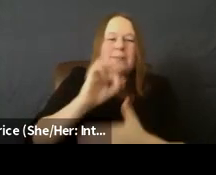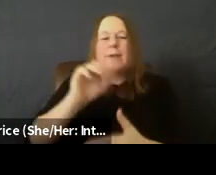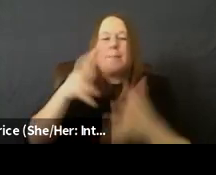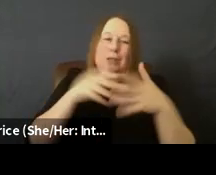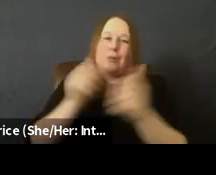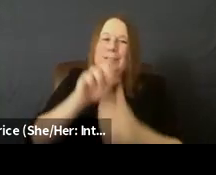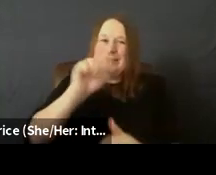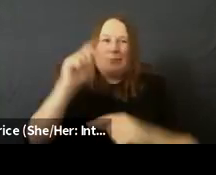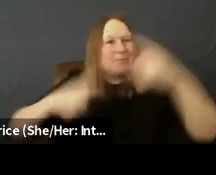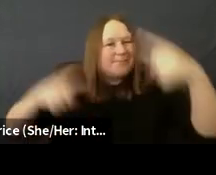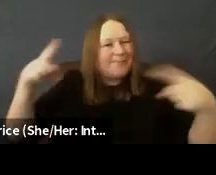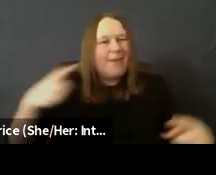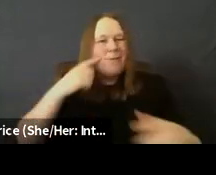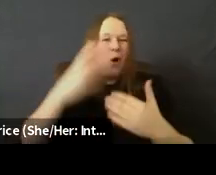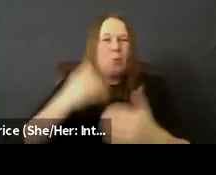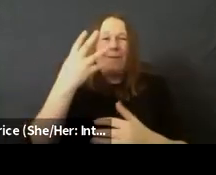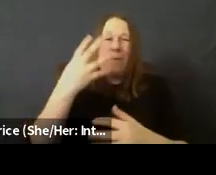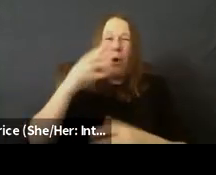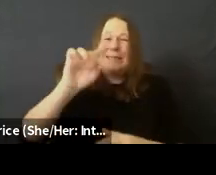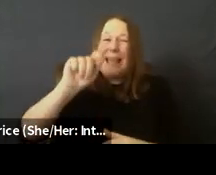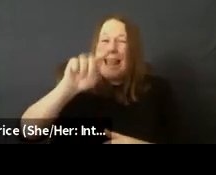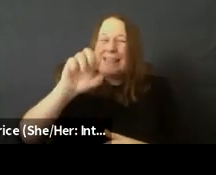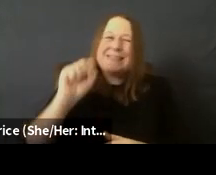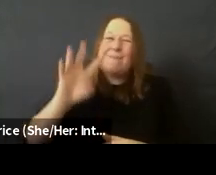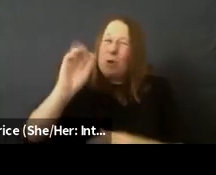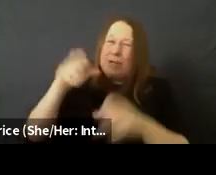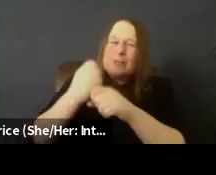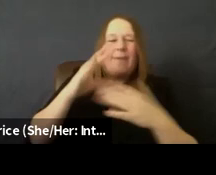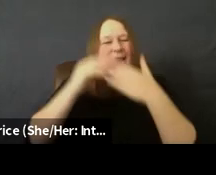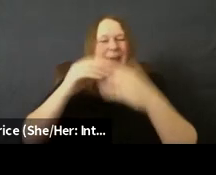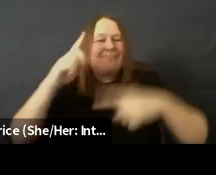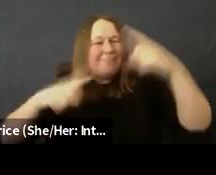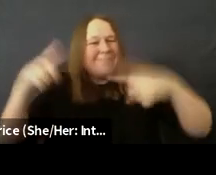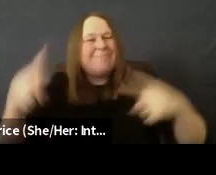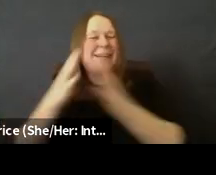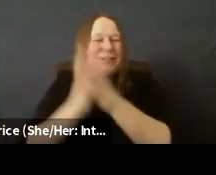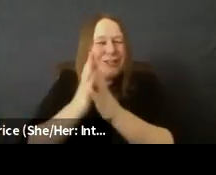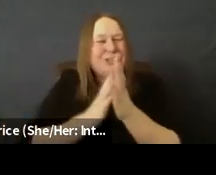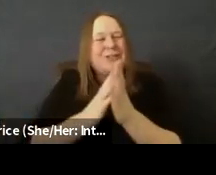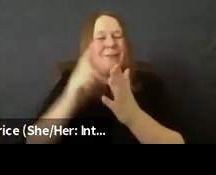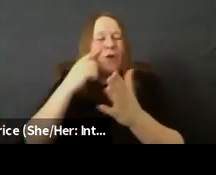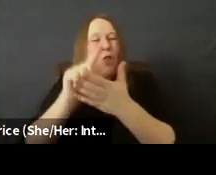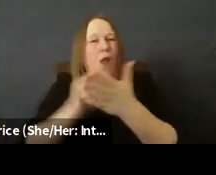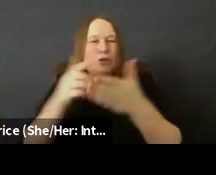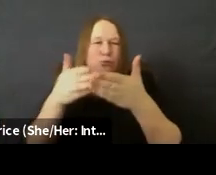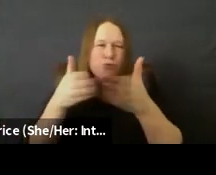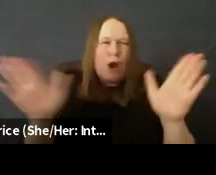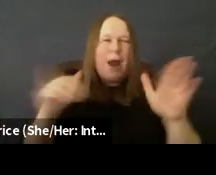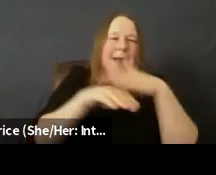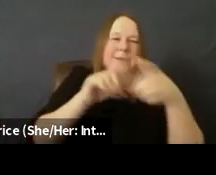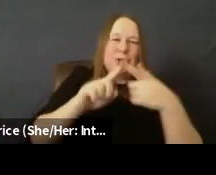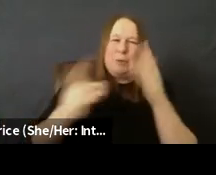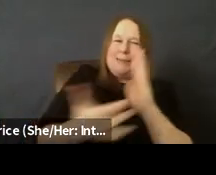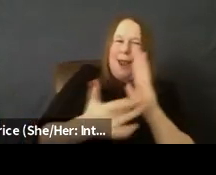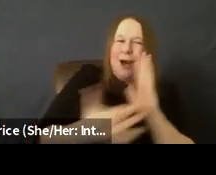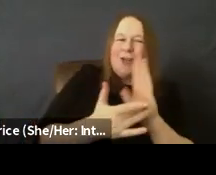with disabilities. For almost four decades, I have led a series of legislative initiatives aimed at broadening access to